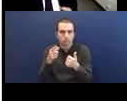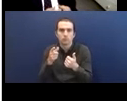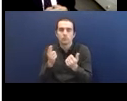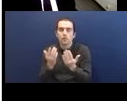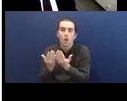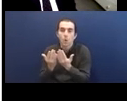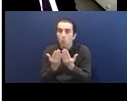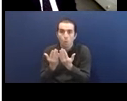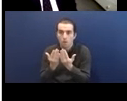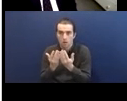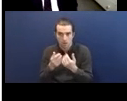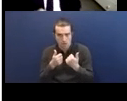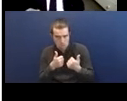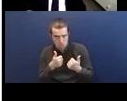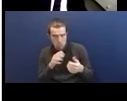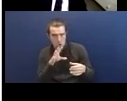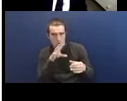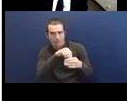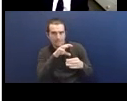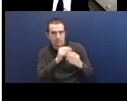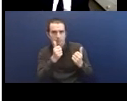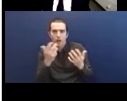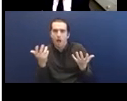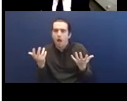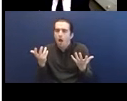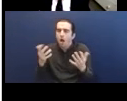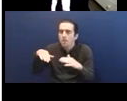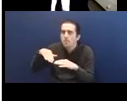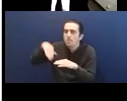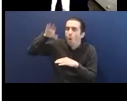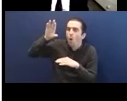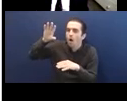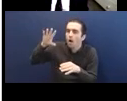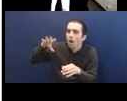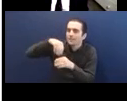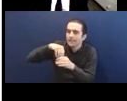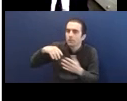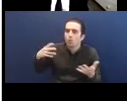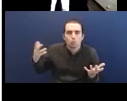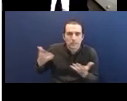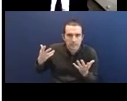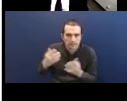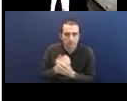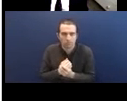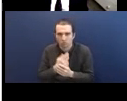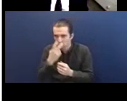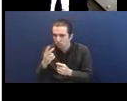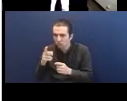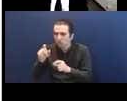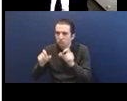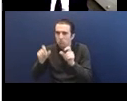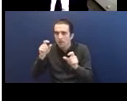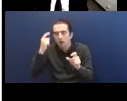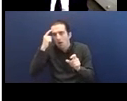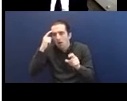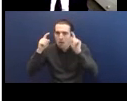Okay, introduce sports activities for all, as in for all, because I saw kids jumping and there were those who could